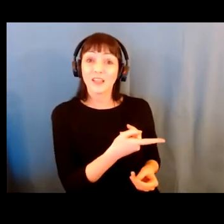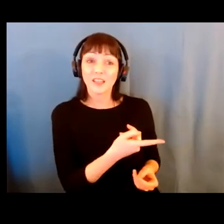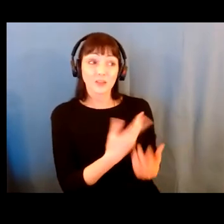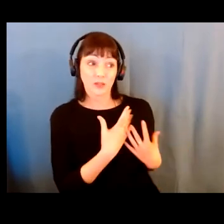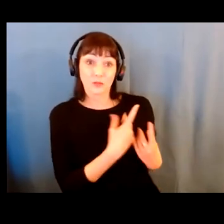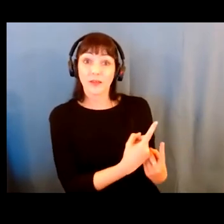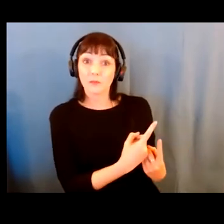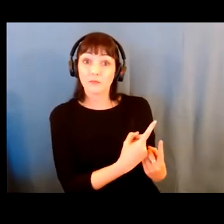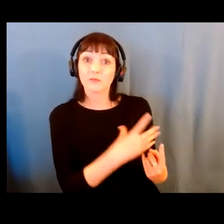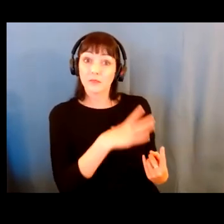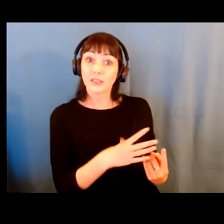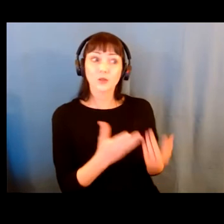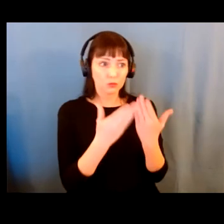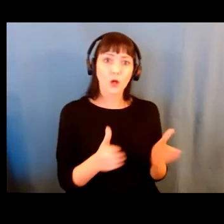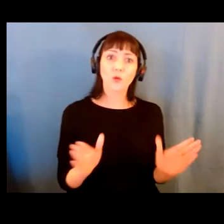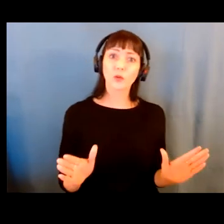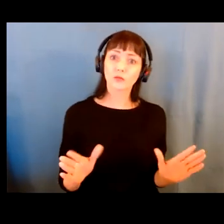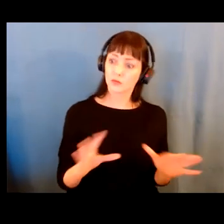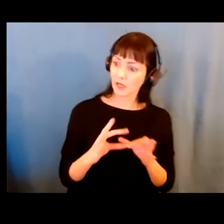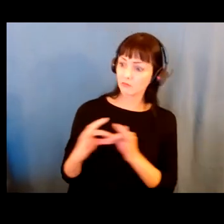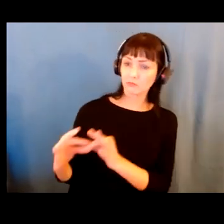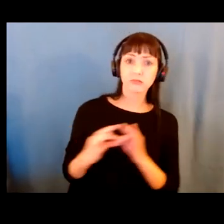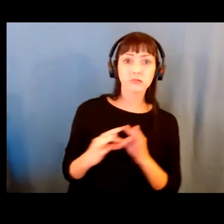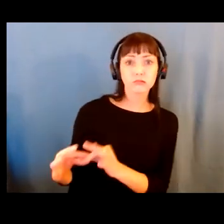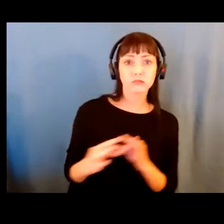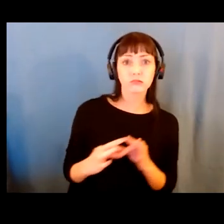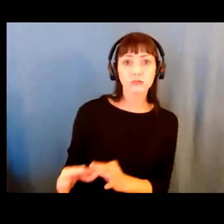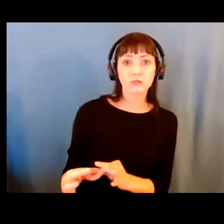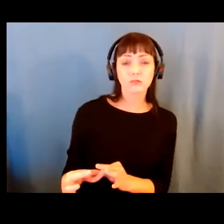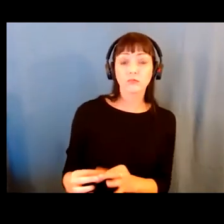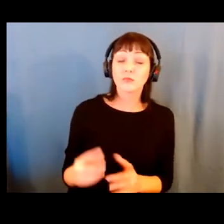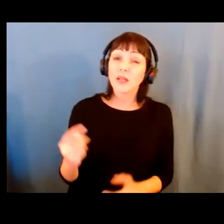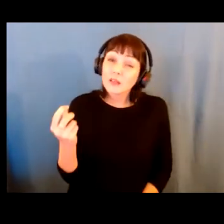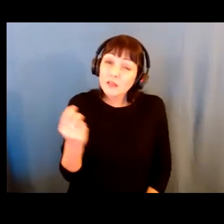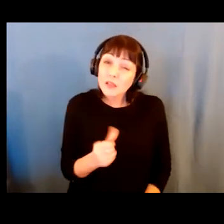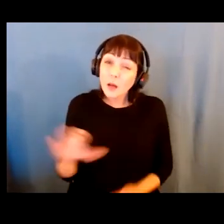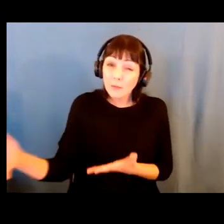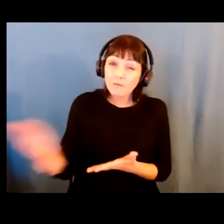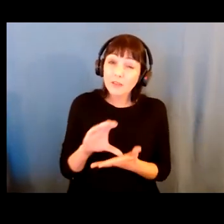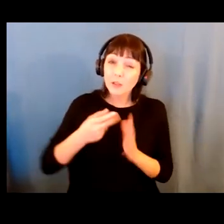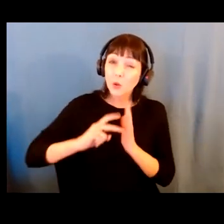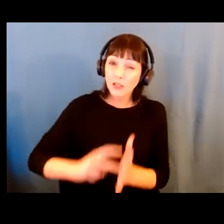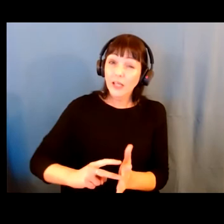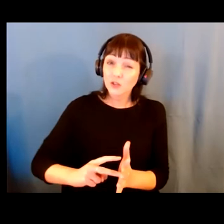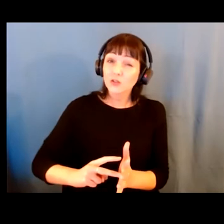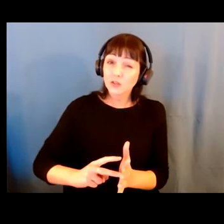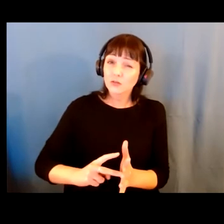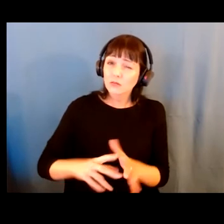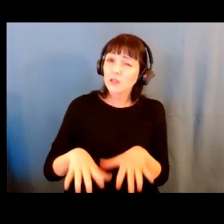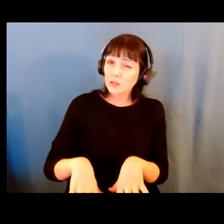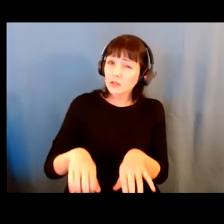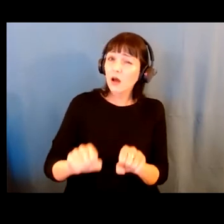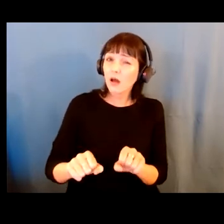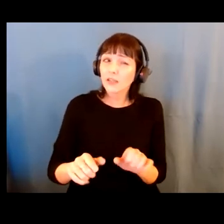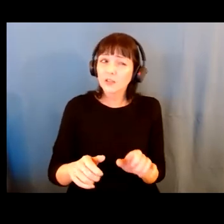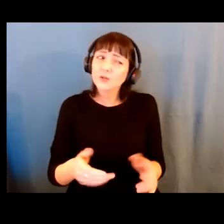enlightened self-interest to open up if they want to sustain and grow. And luckily, some of the funders are now sort of nudging that towards them,